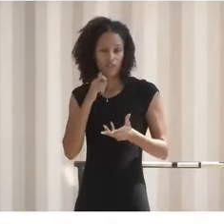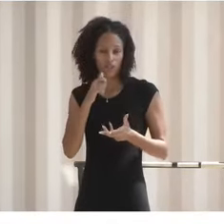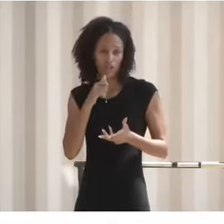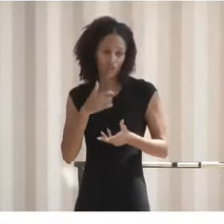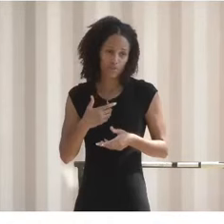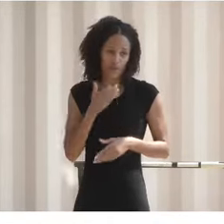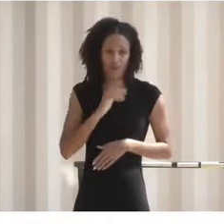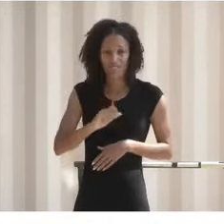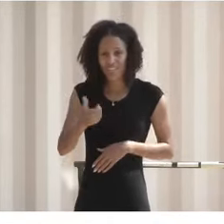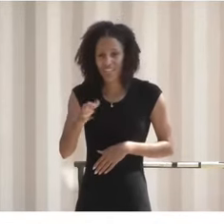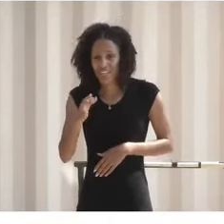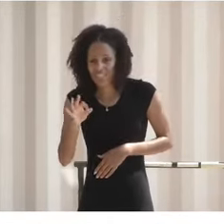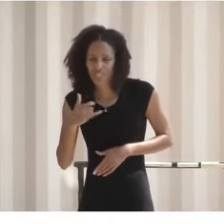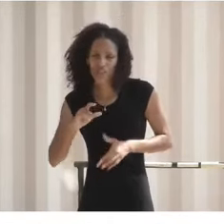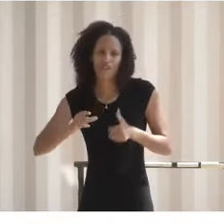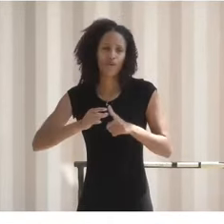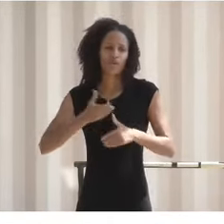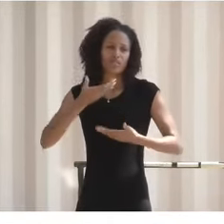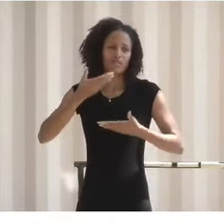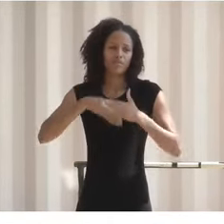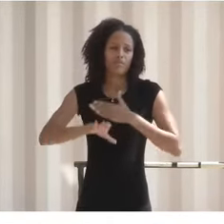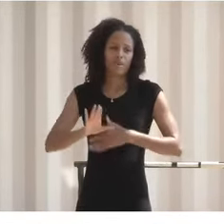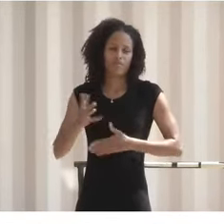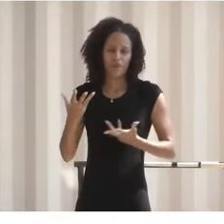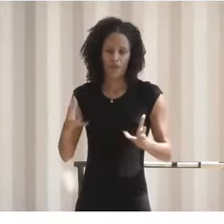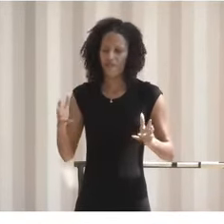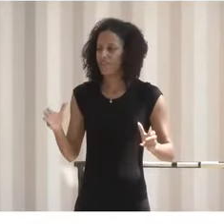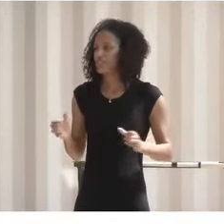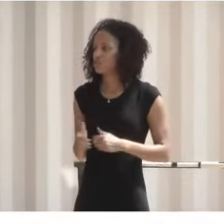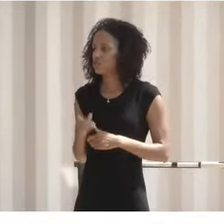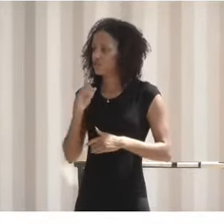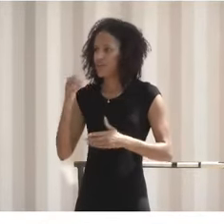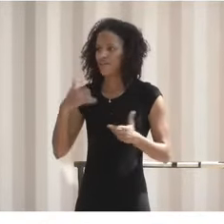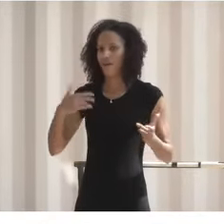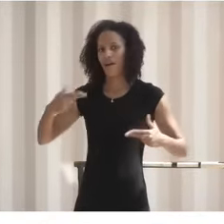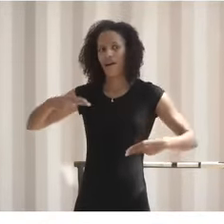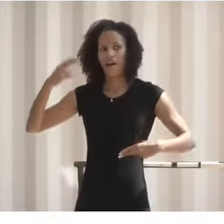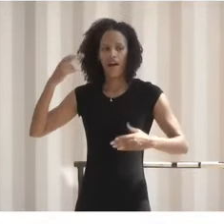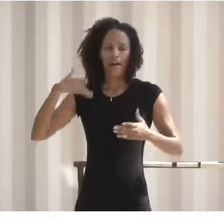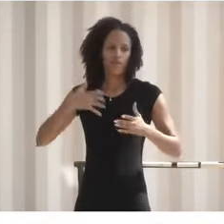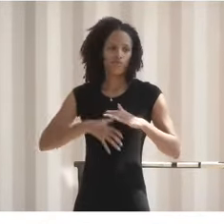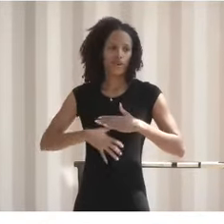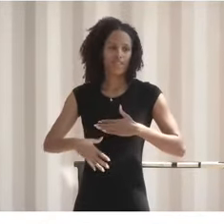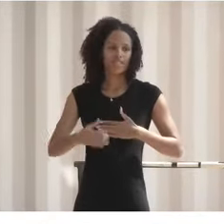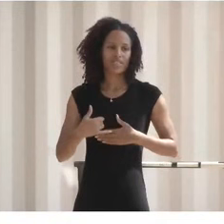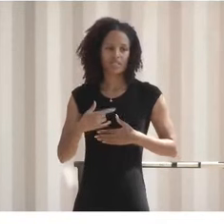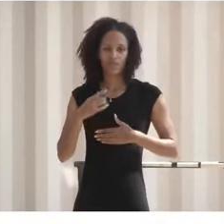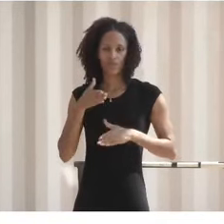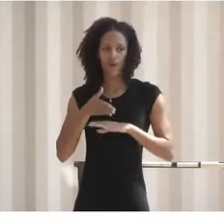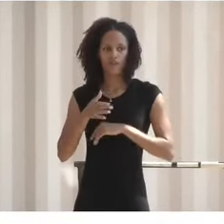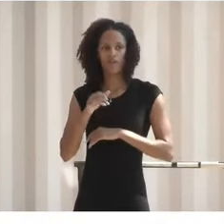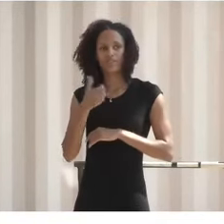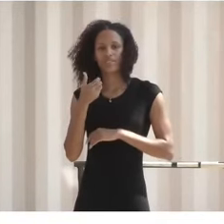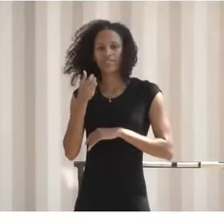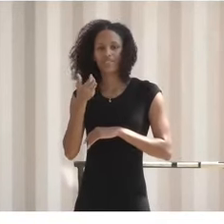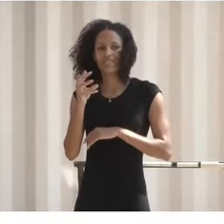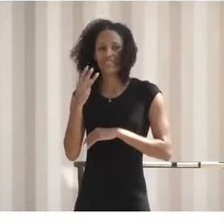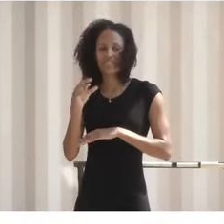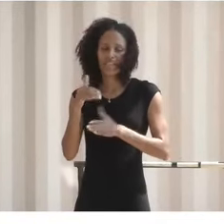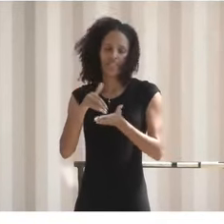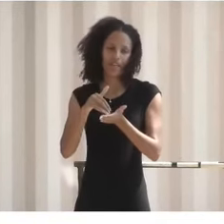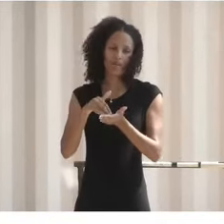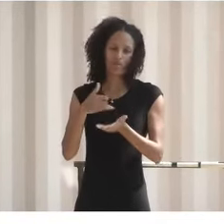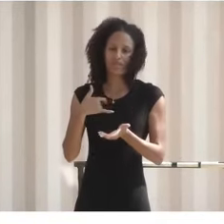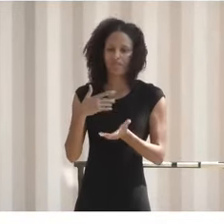of 19. And during COVID, we saw we had very many high cases, over 16,000 cases of teenage pregnancy were